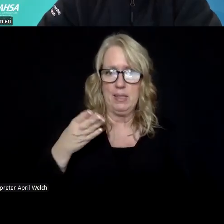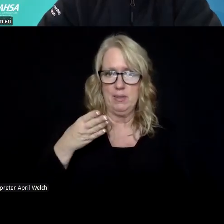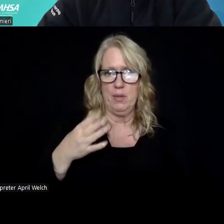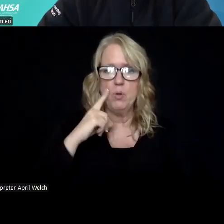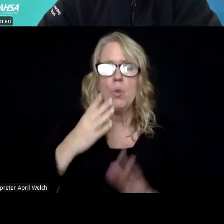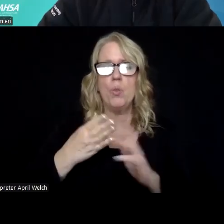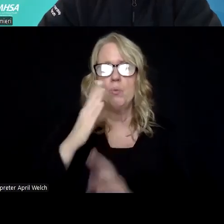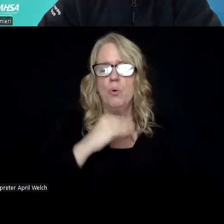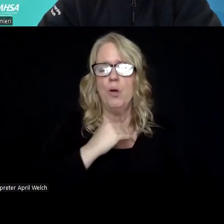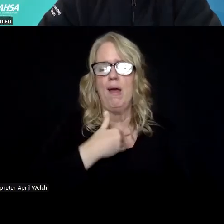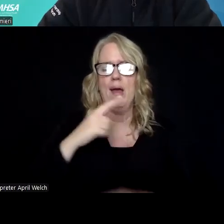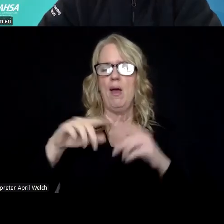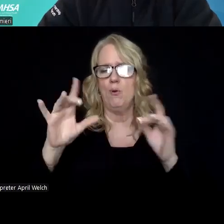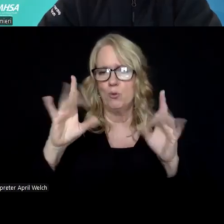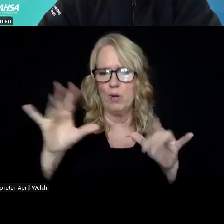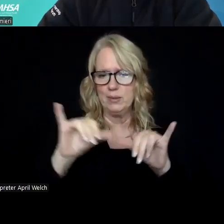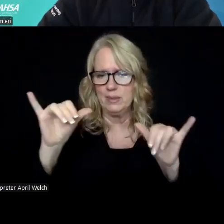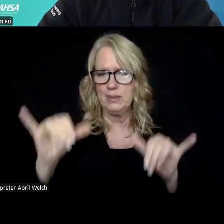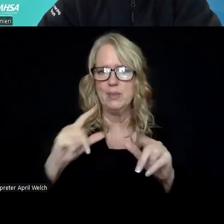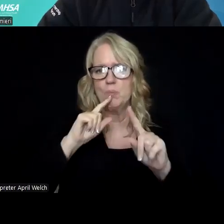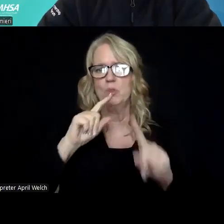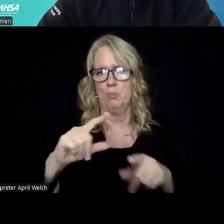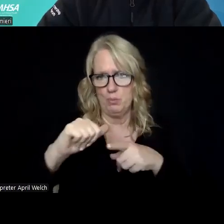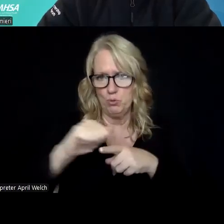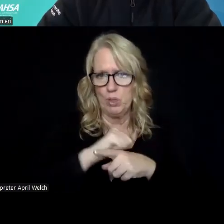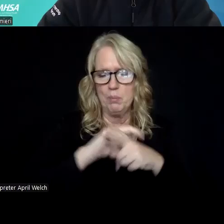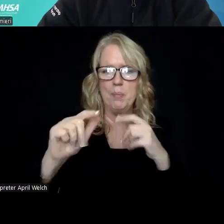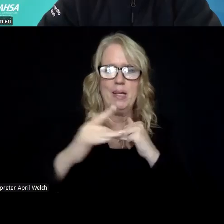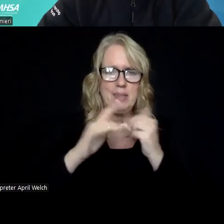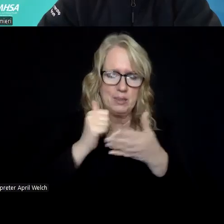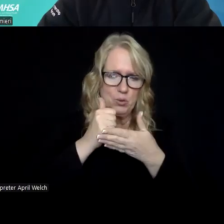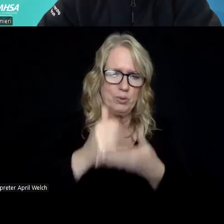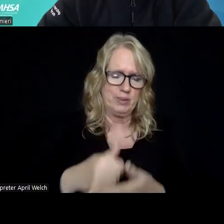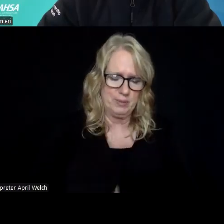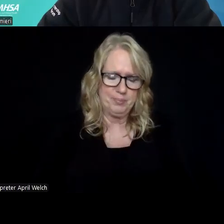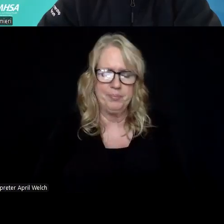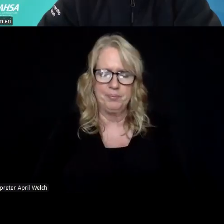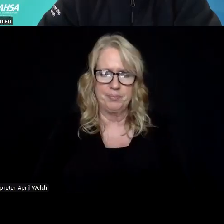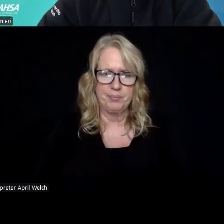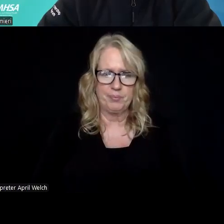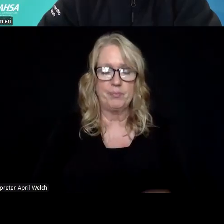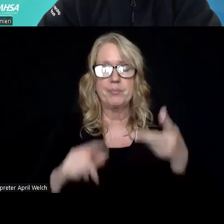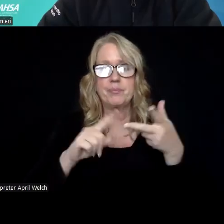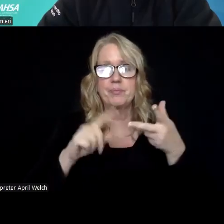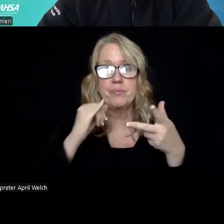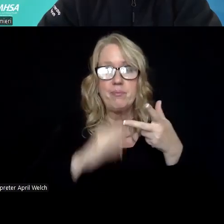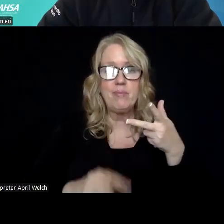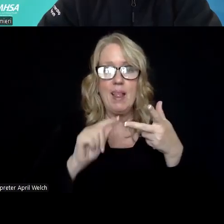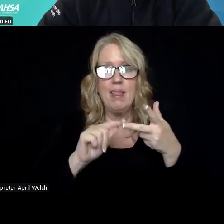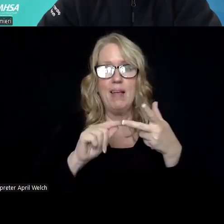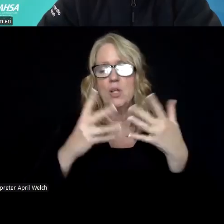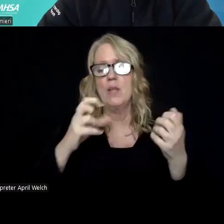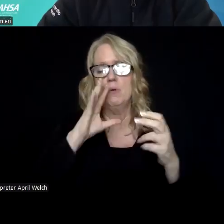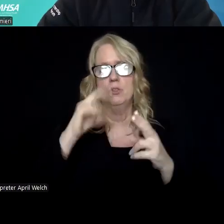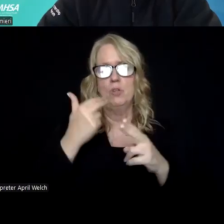our Crisis Systems Response Training and Technical Assistance Center. And then the last thing I wanted to just lift up,